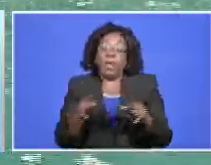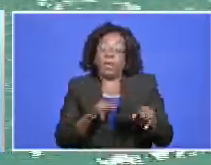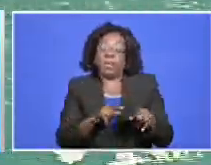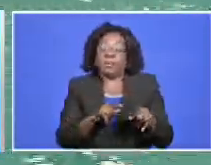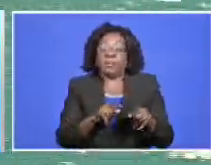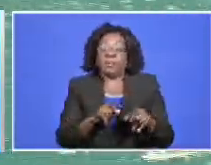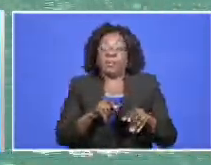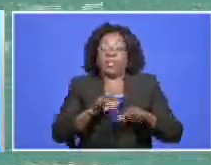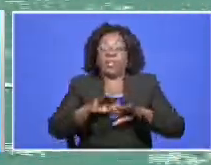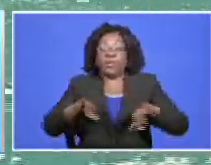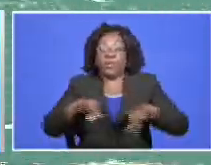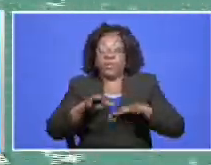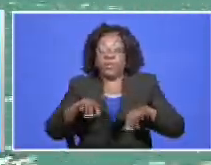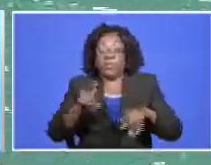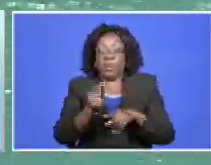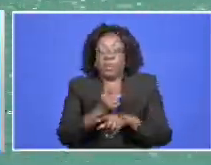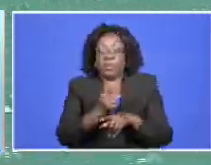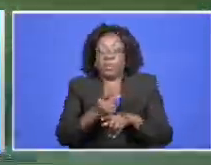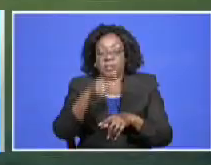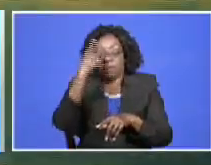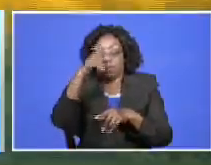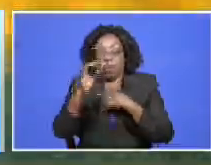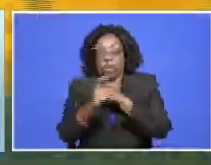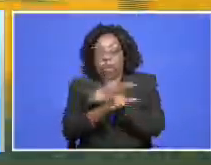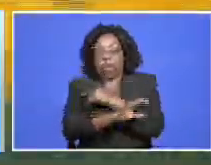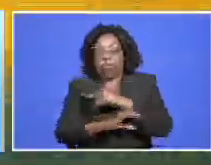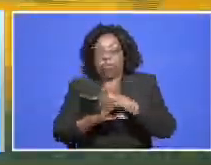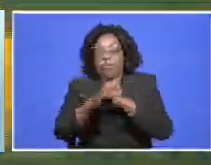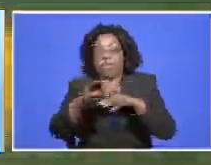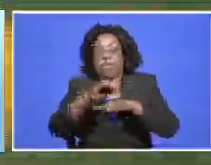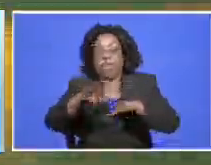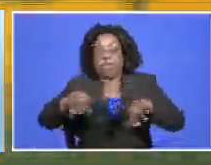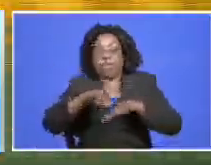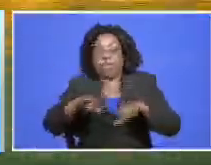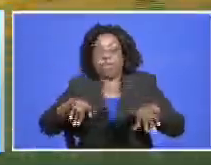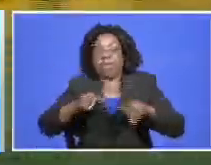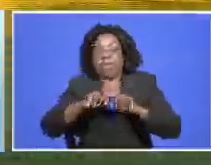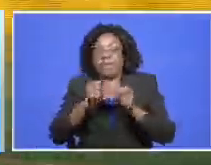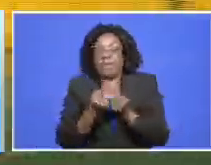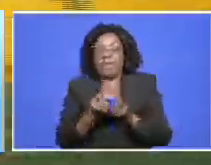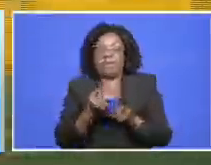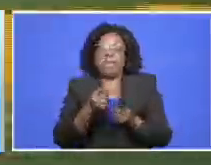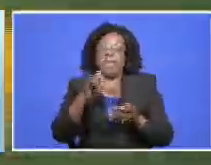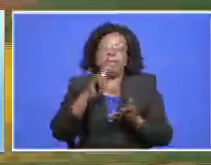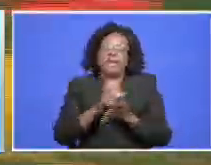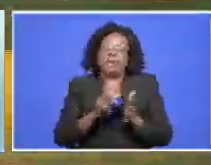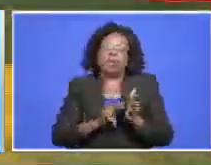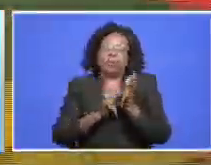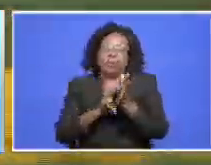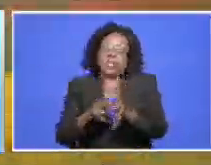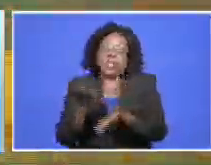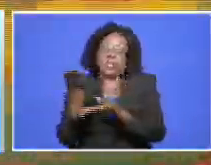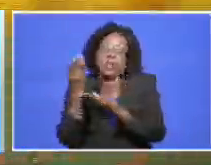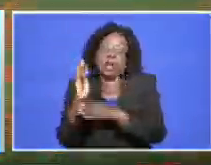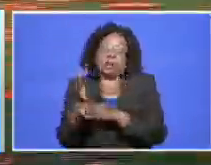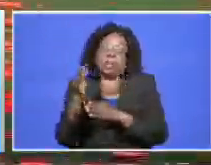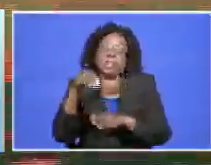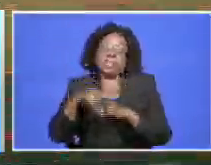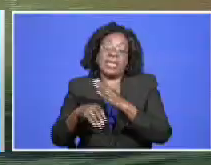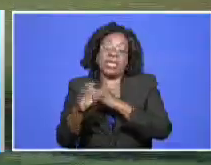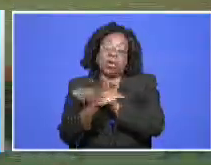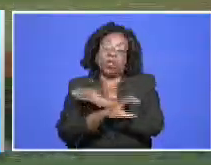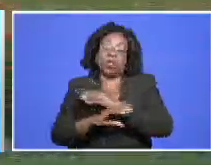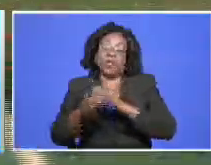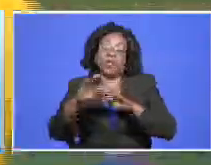Swimming Federation revealing the names of the male and female athletes that will compete for the 2-4-2 at the 2020 CARIFTA